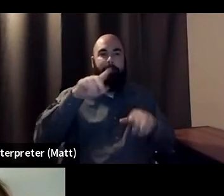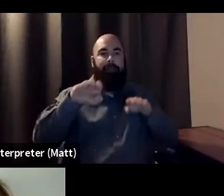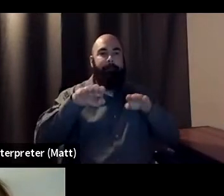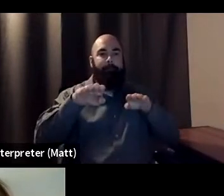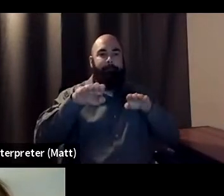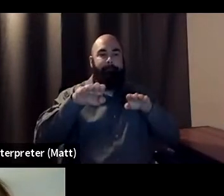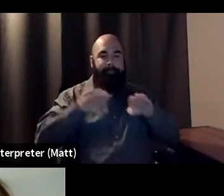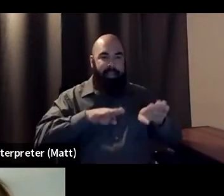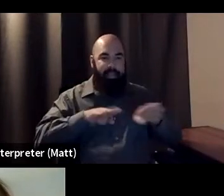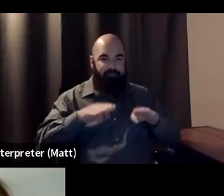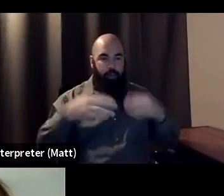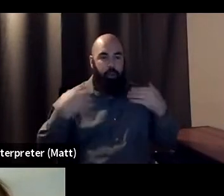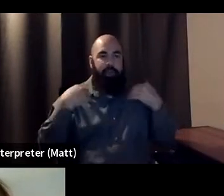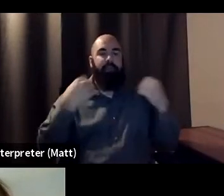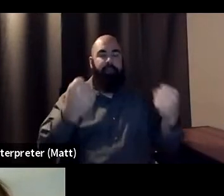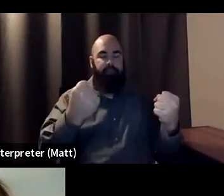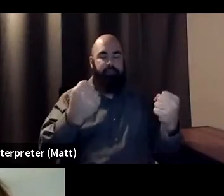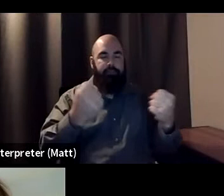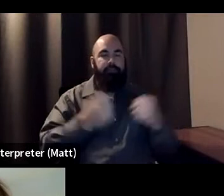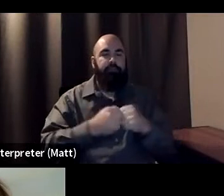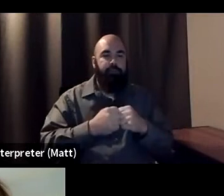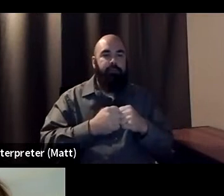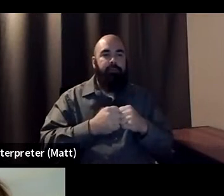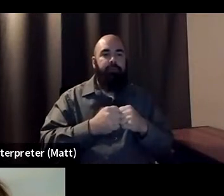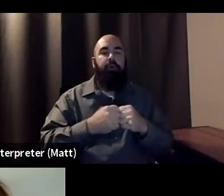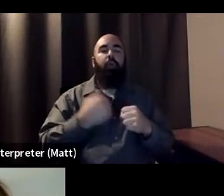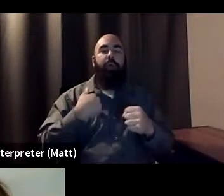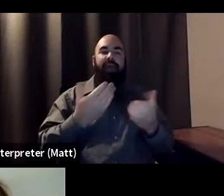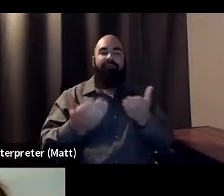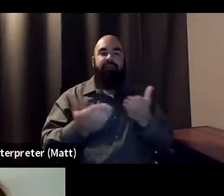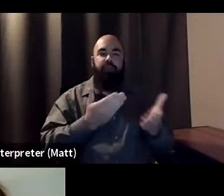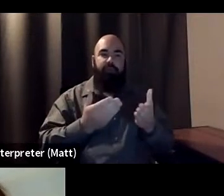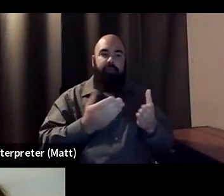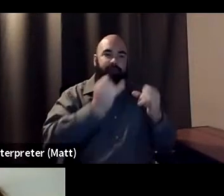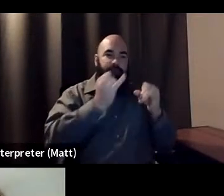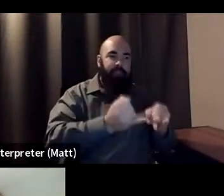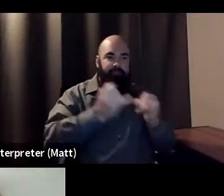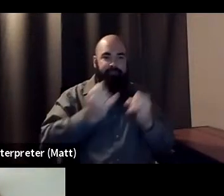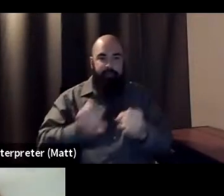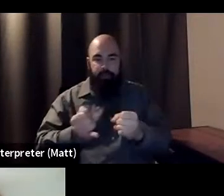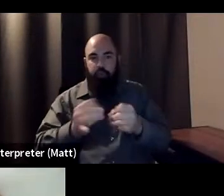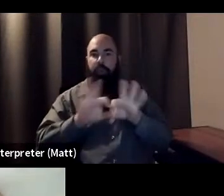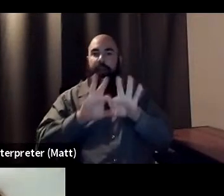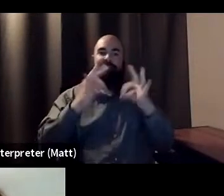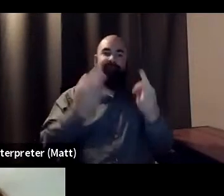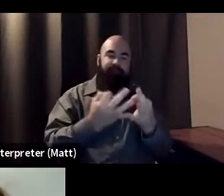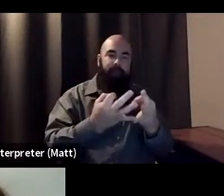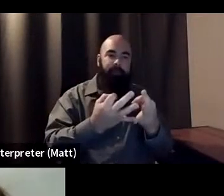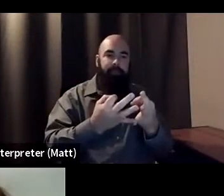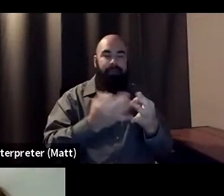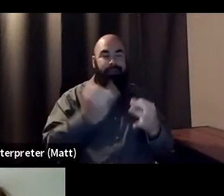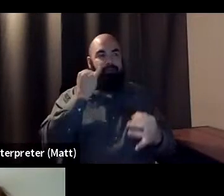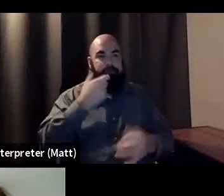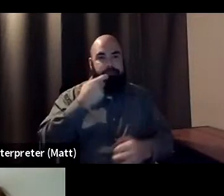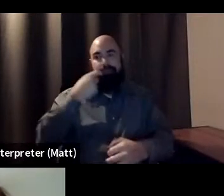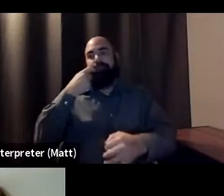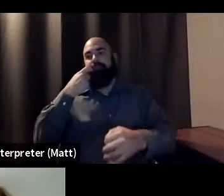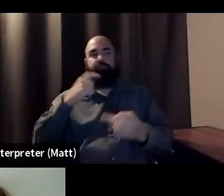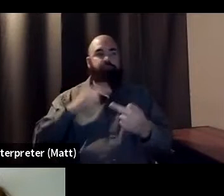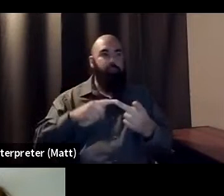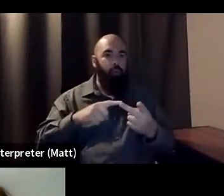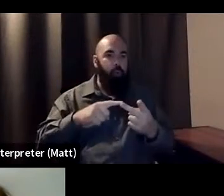for the New River Valley. We provide services to individuals and families with mental health, substance use, and